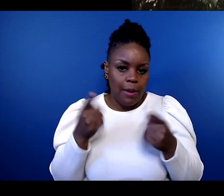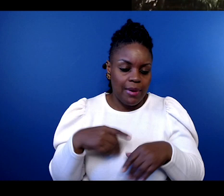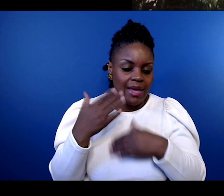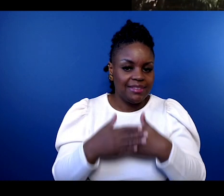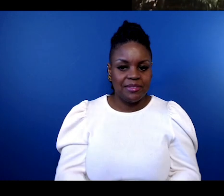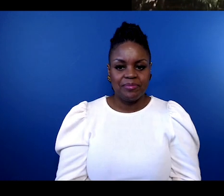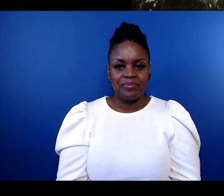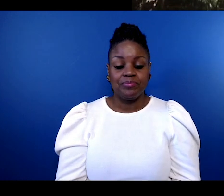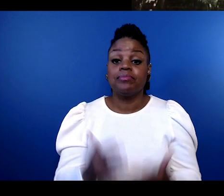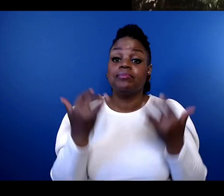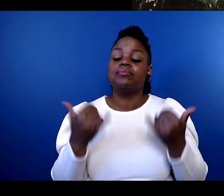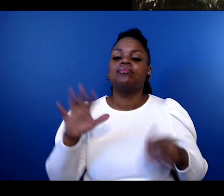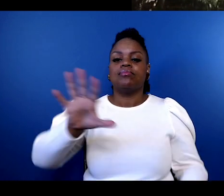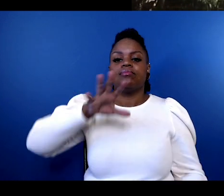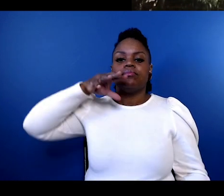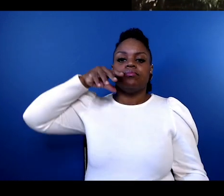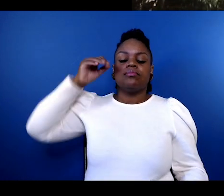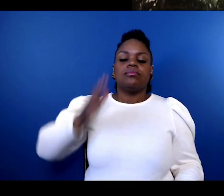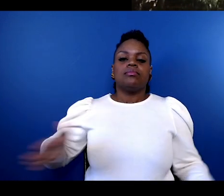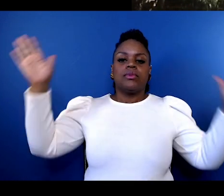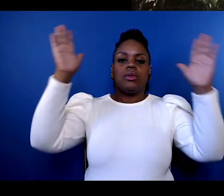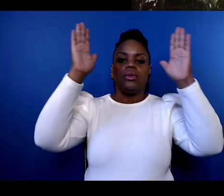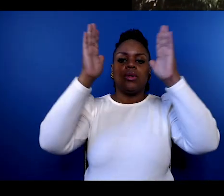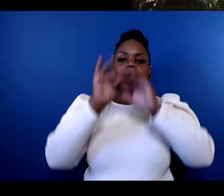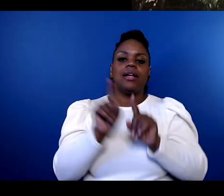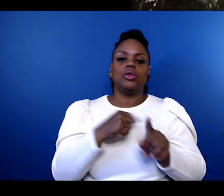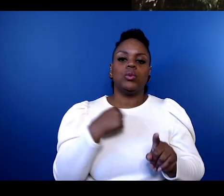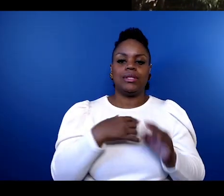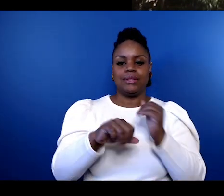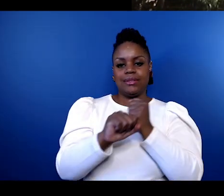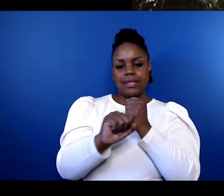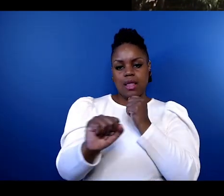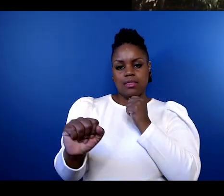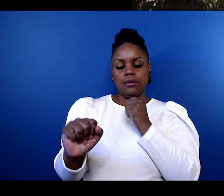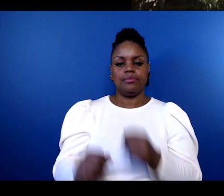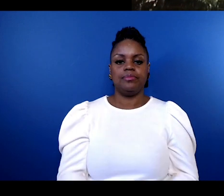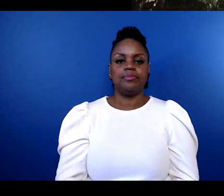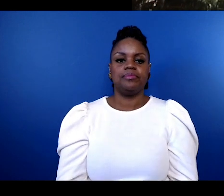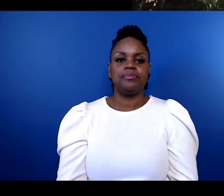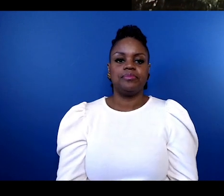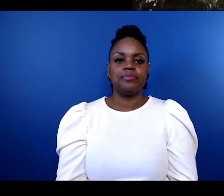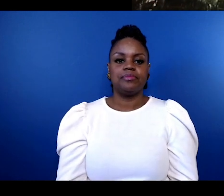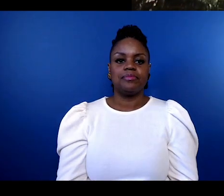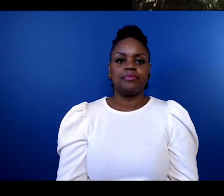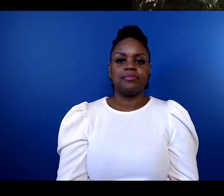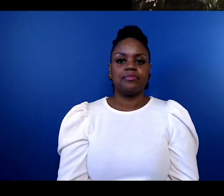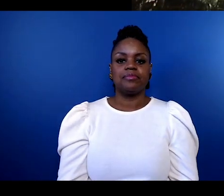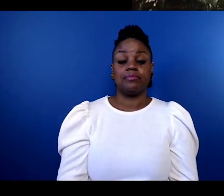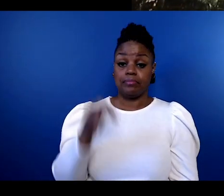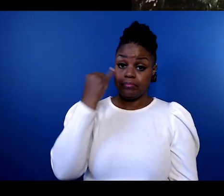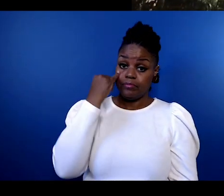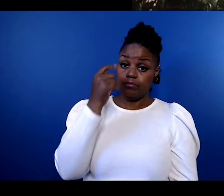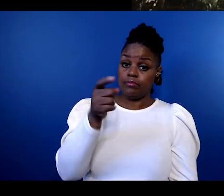folds. We're going to lead with the right leg first, kicking that right leg back. I'm going to show the